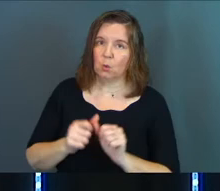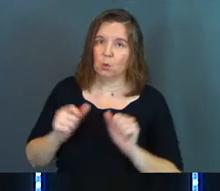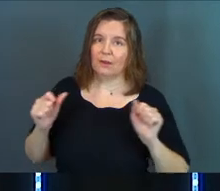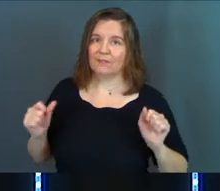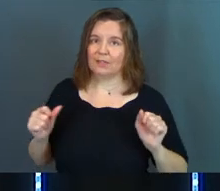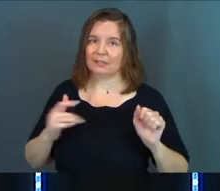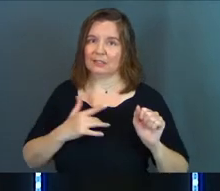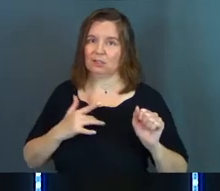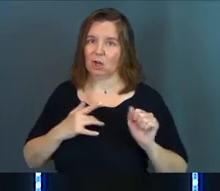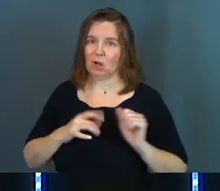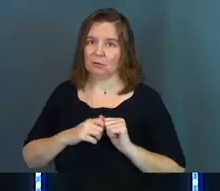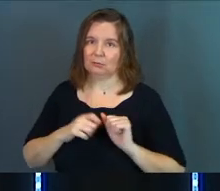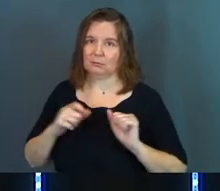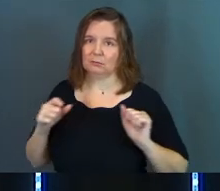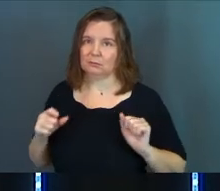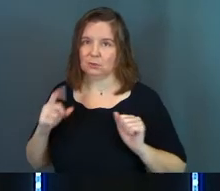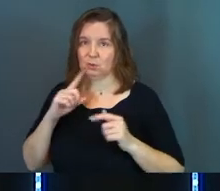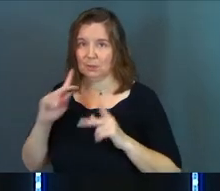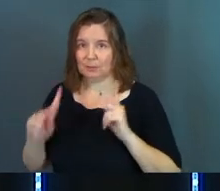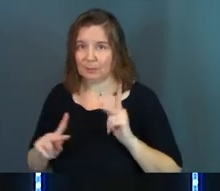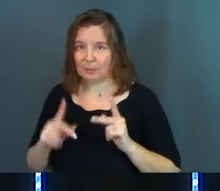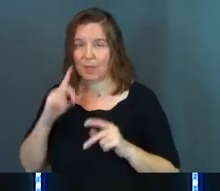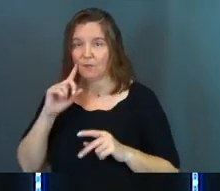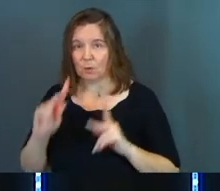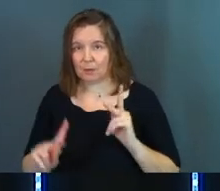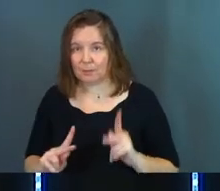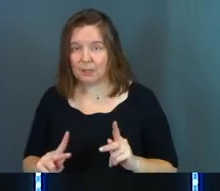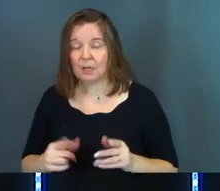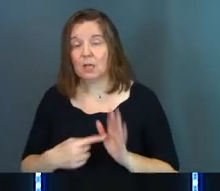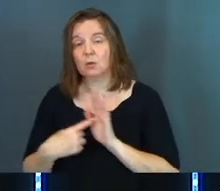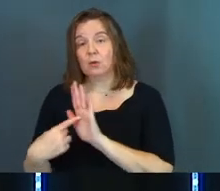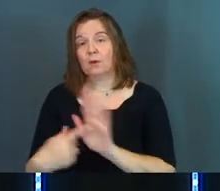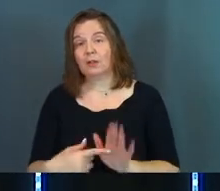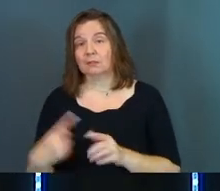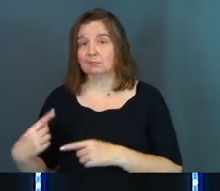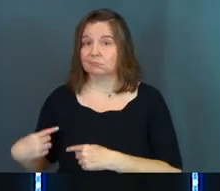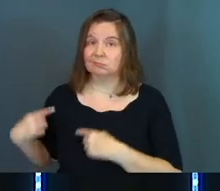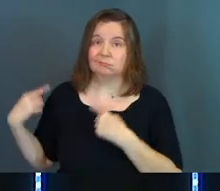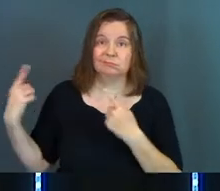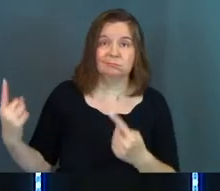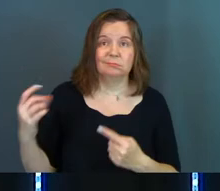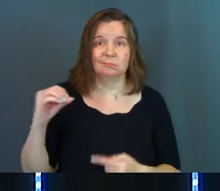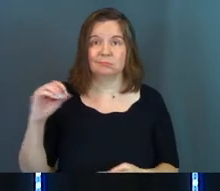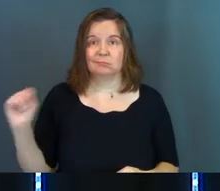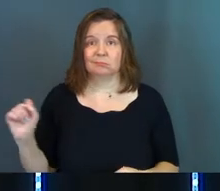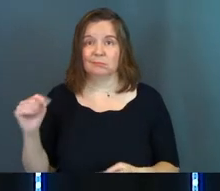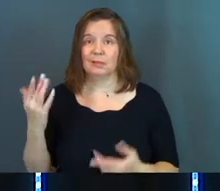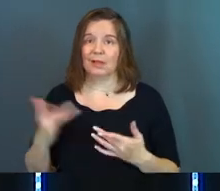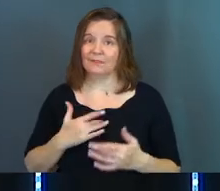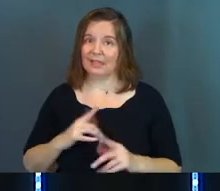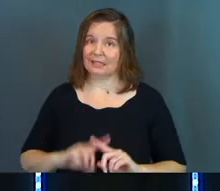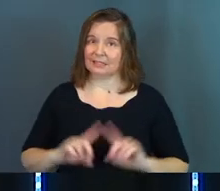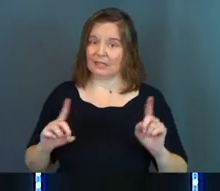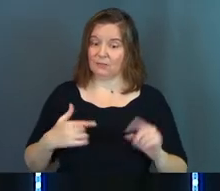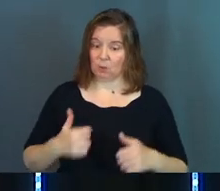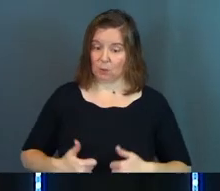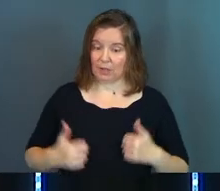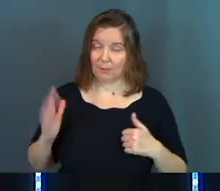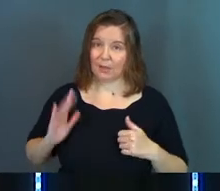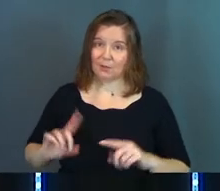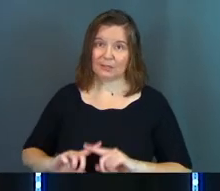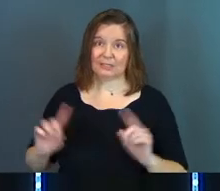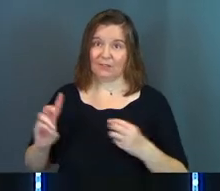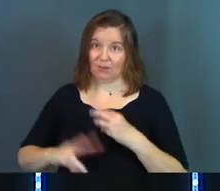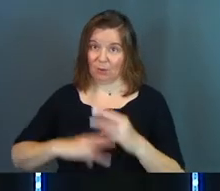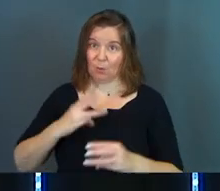God's heart to His people and for His people. It reveals that all along, again, in the Old Testament, things may have felt a lot different. If you're alive back then, that's a